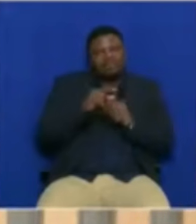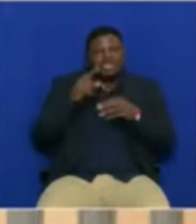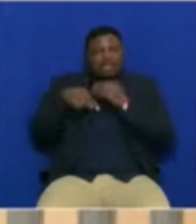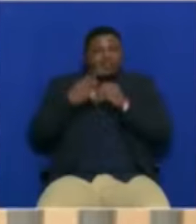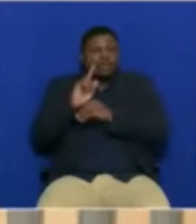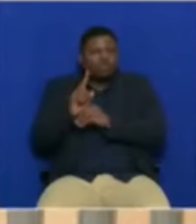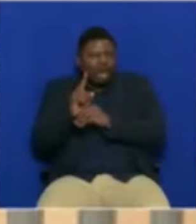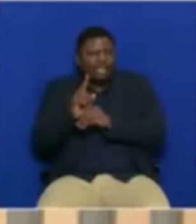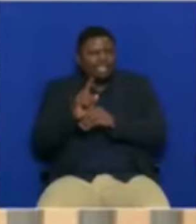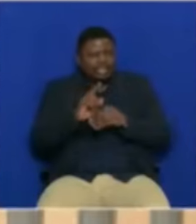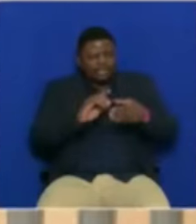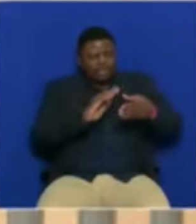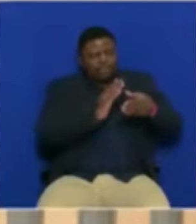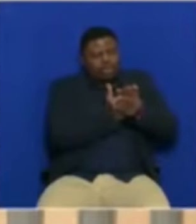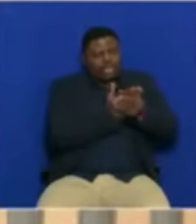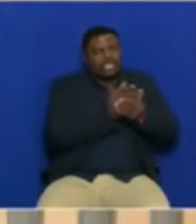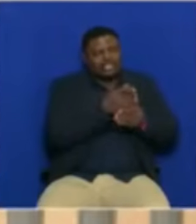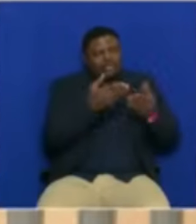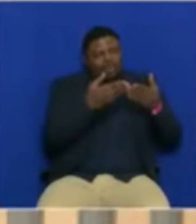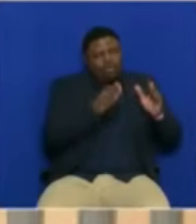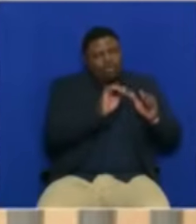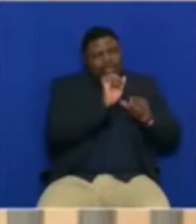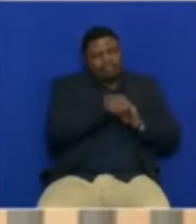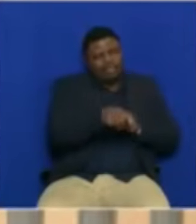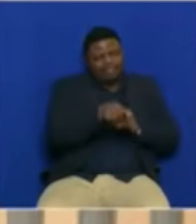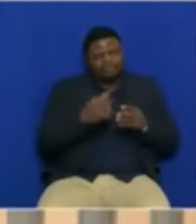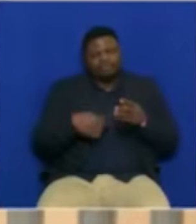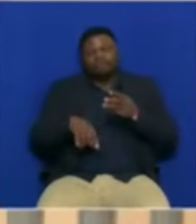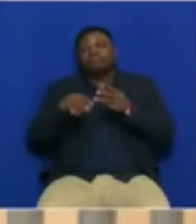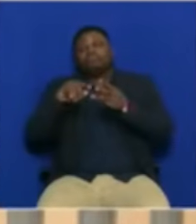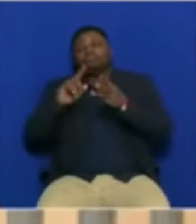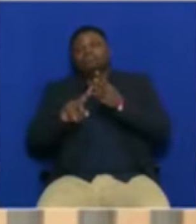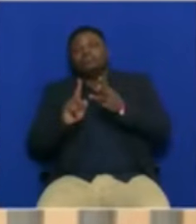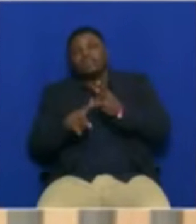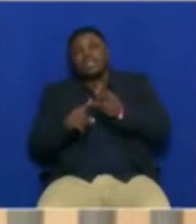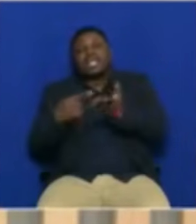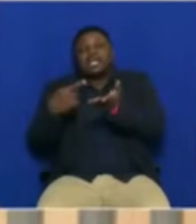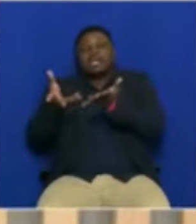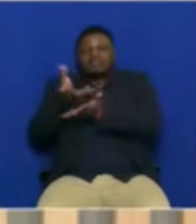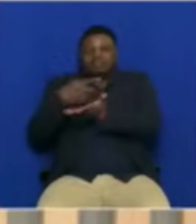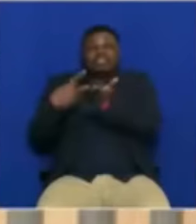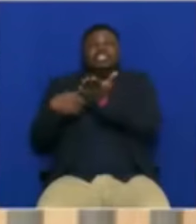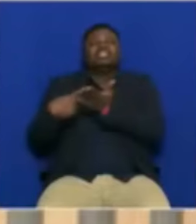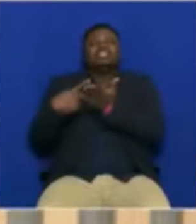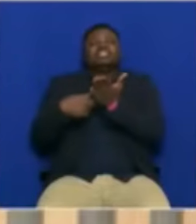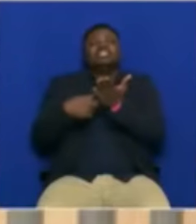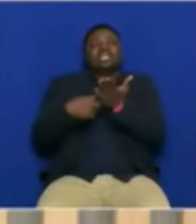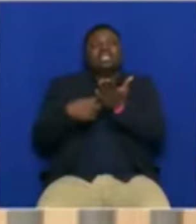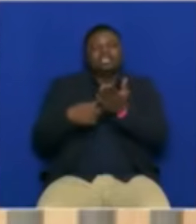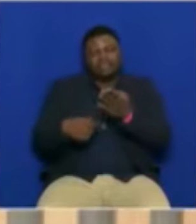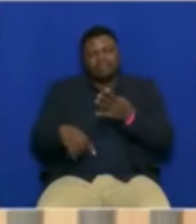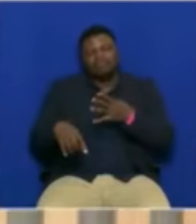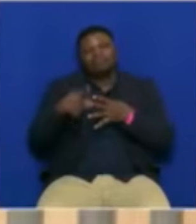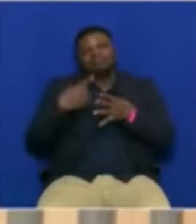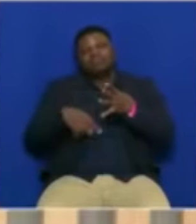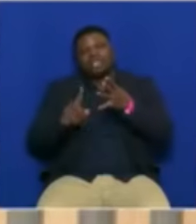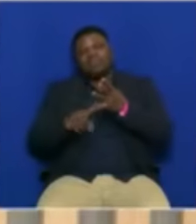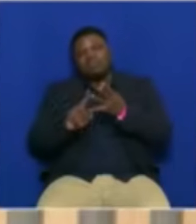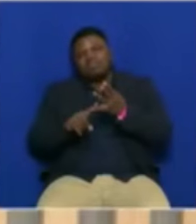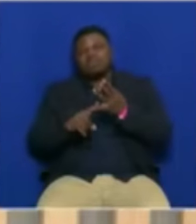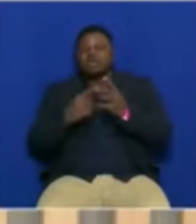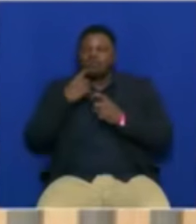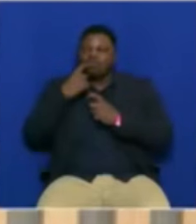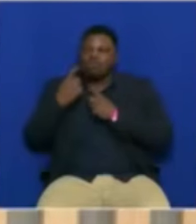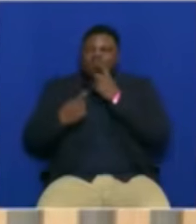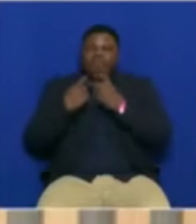discussion, and then it deals with the nature of the complaints in the dockets. Now, if